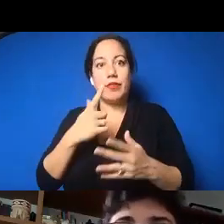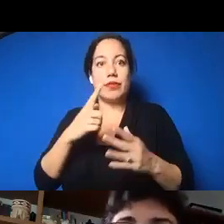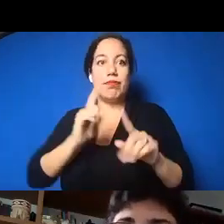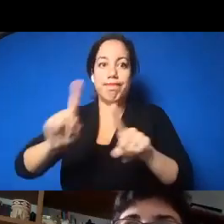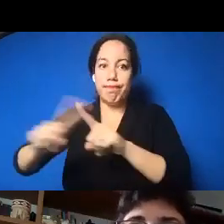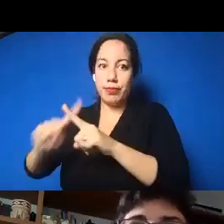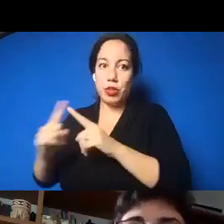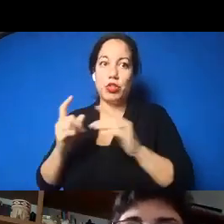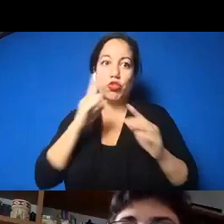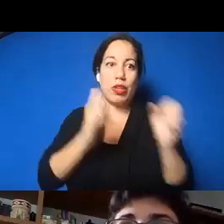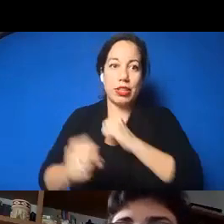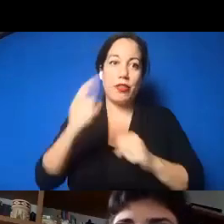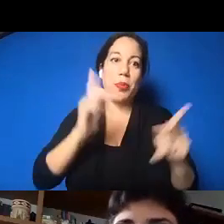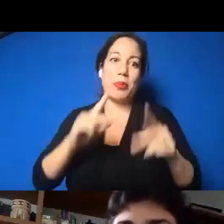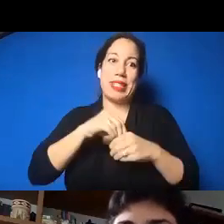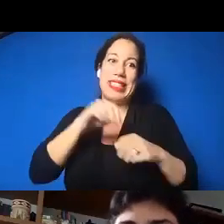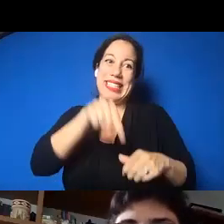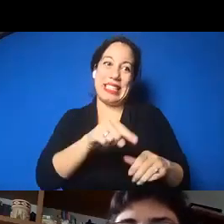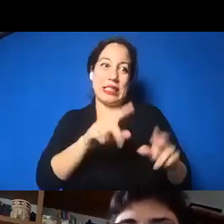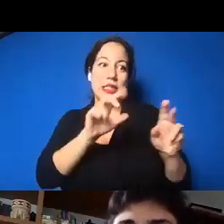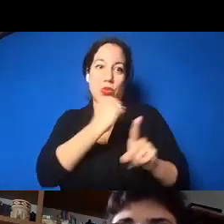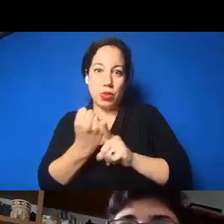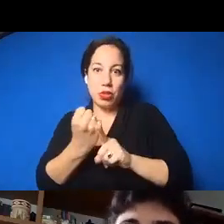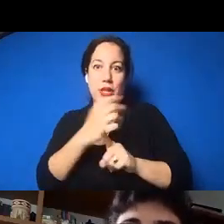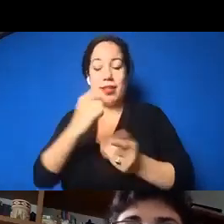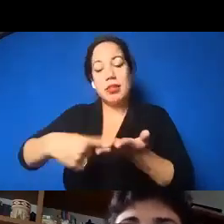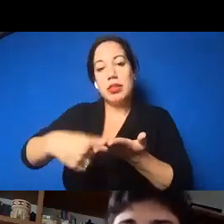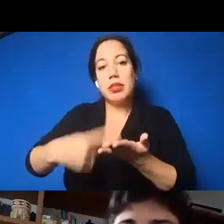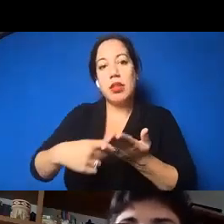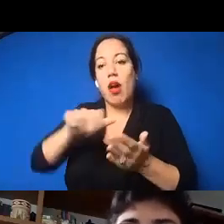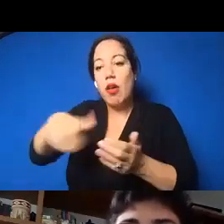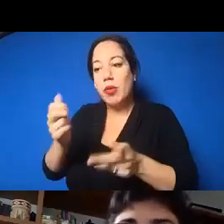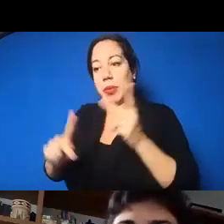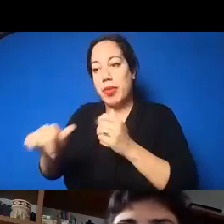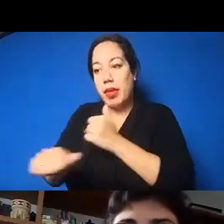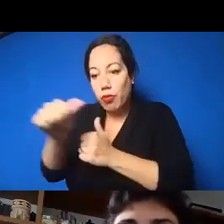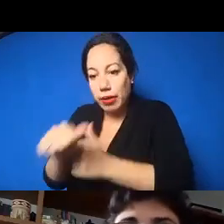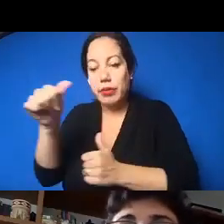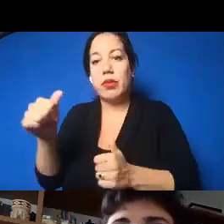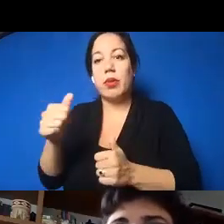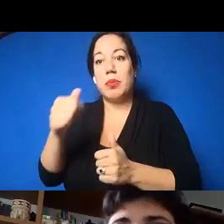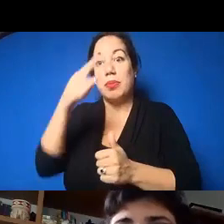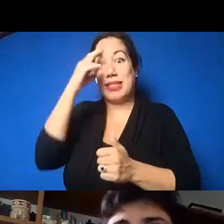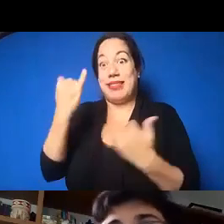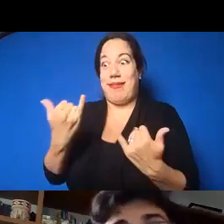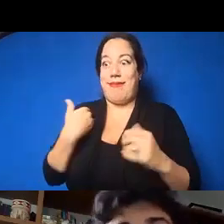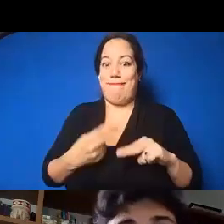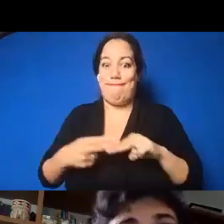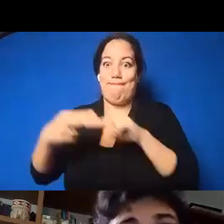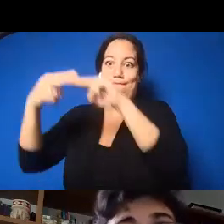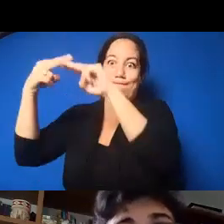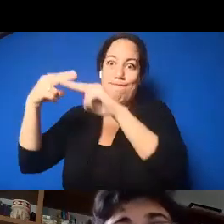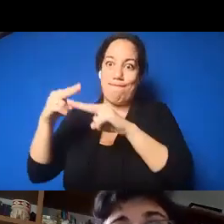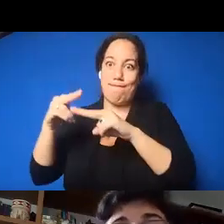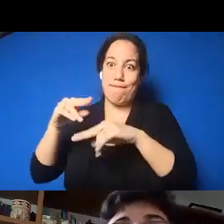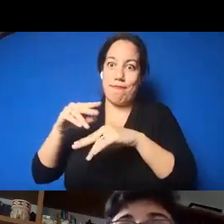different context, and also discussing the other threats that they are having, because nowadays we have an increasing of